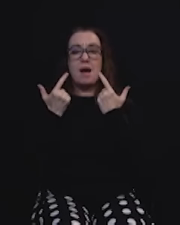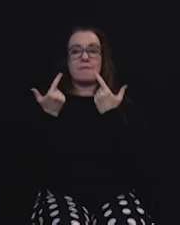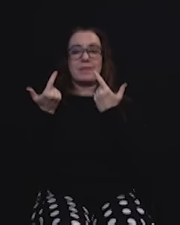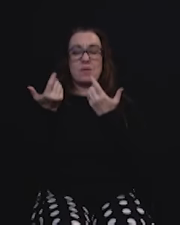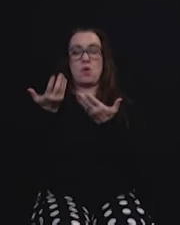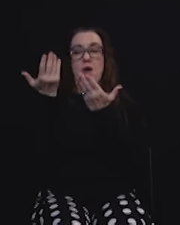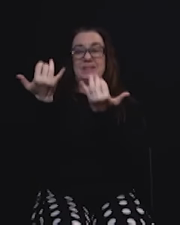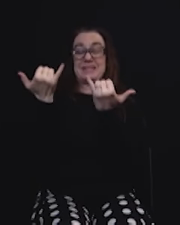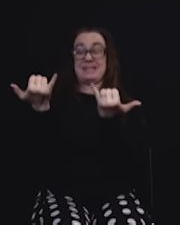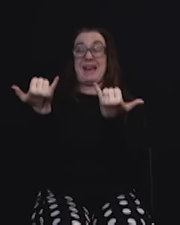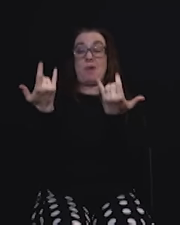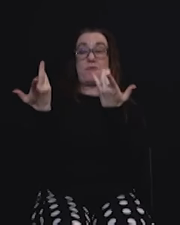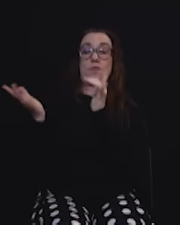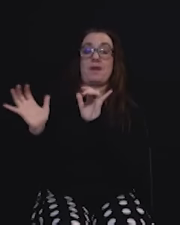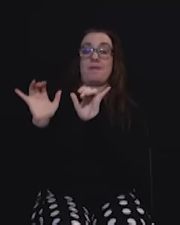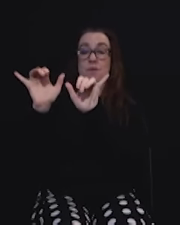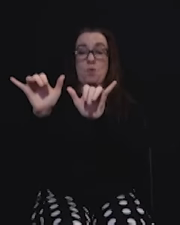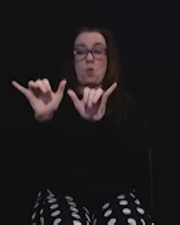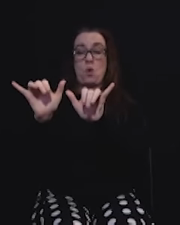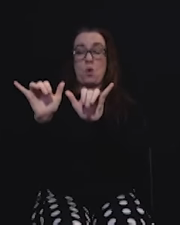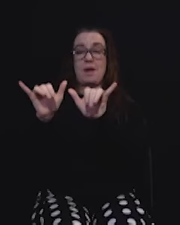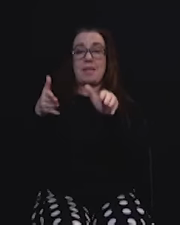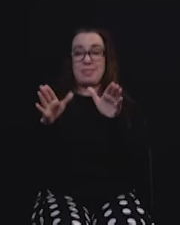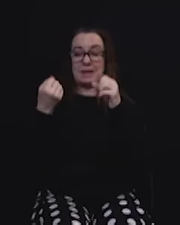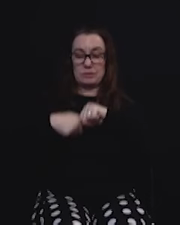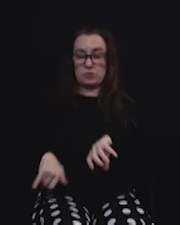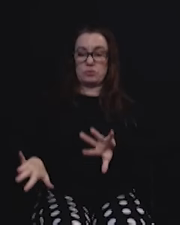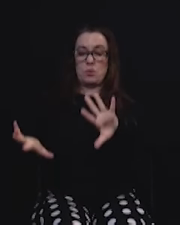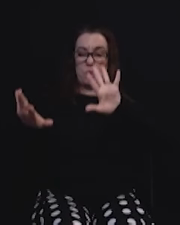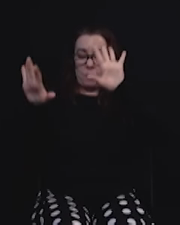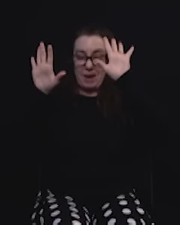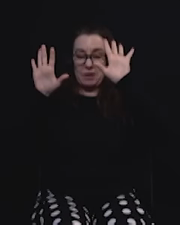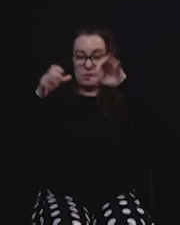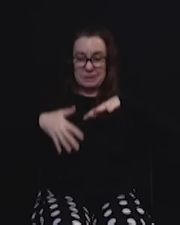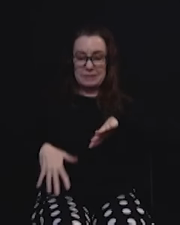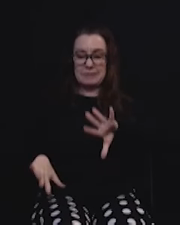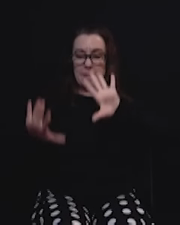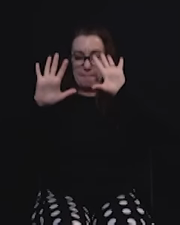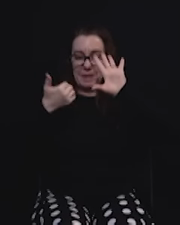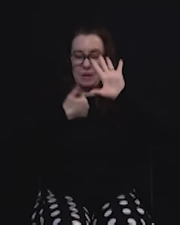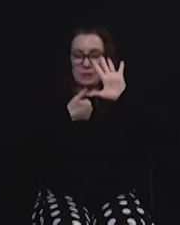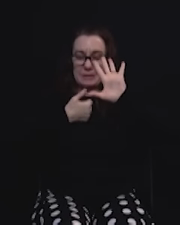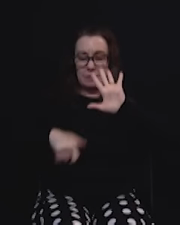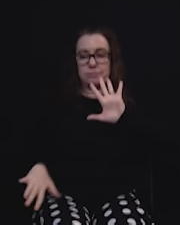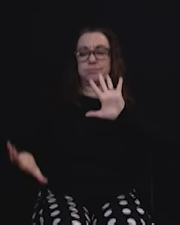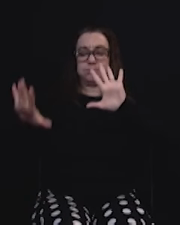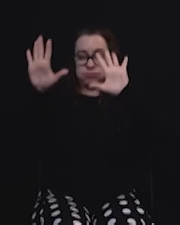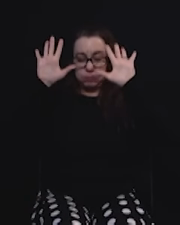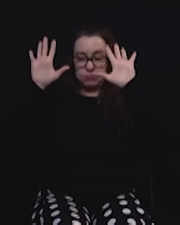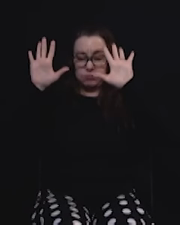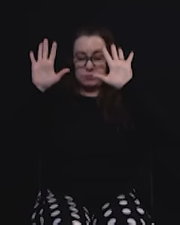offers us now and forevermore, Lord God, let us surrender. Let us submit ourselves.